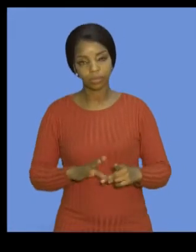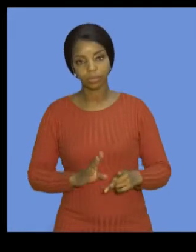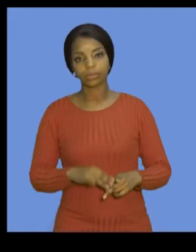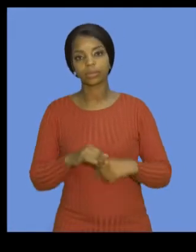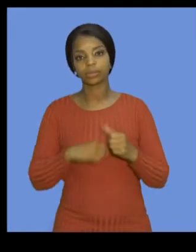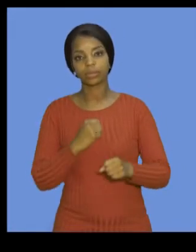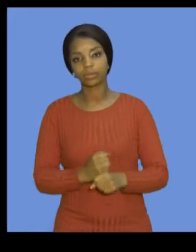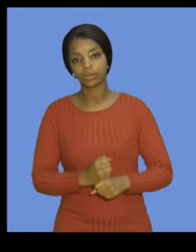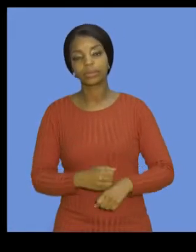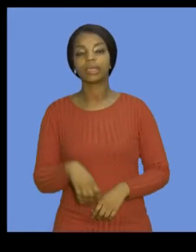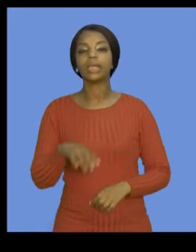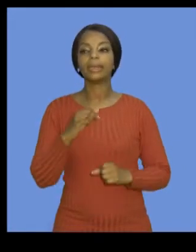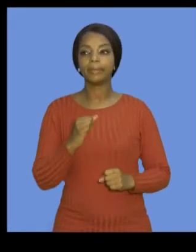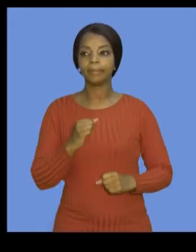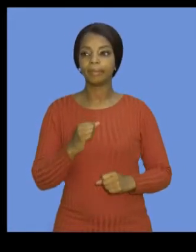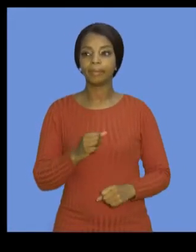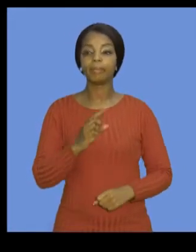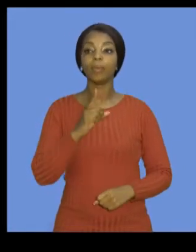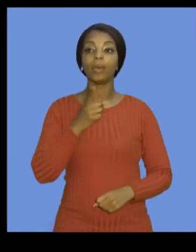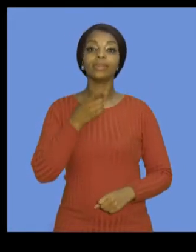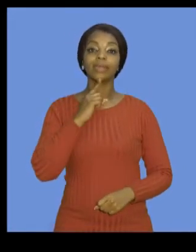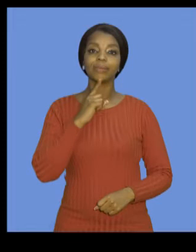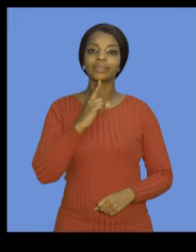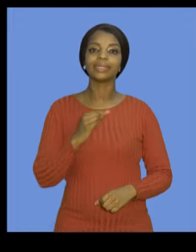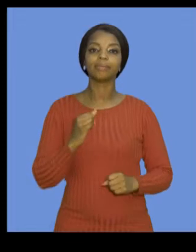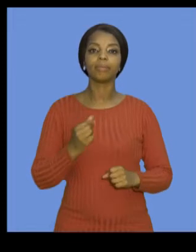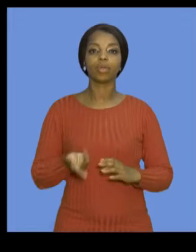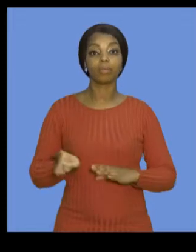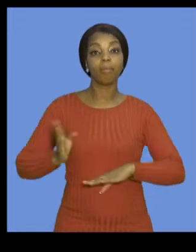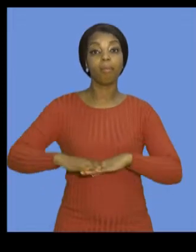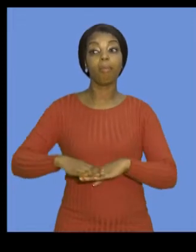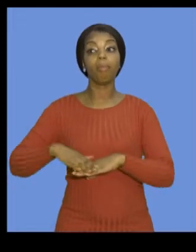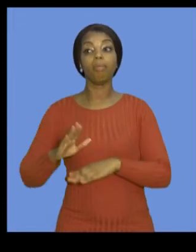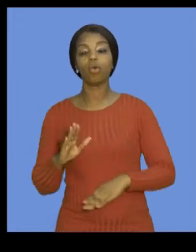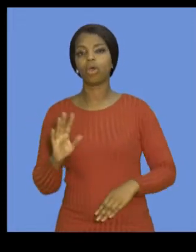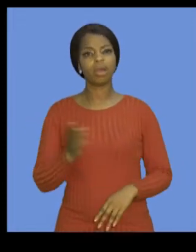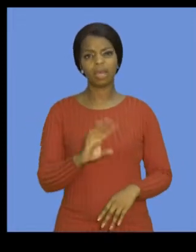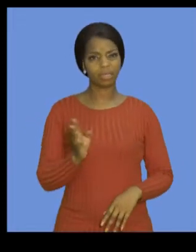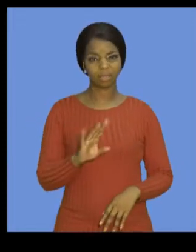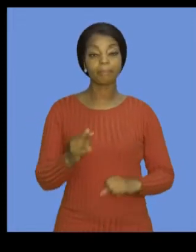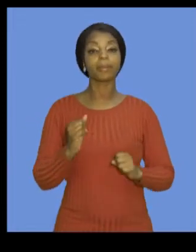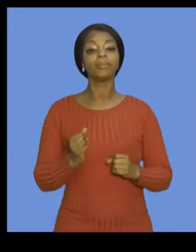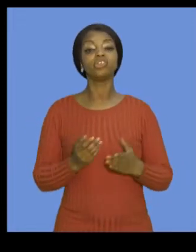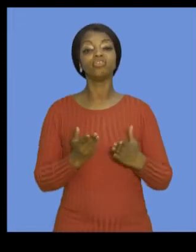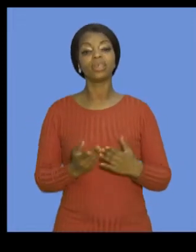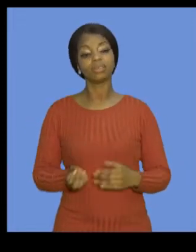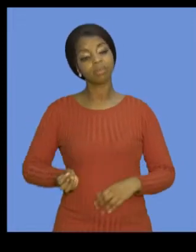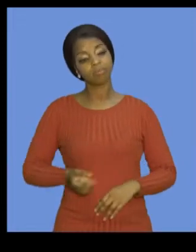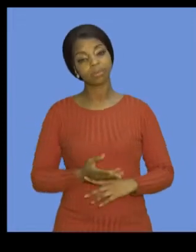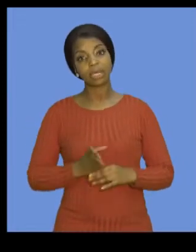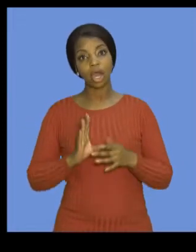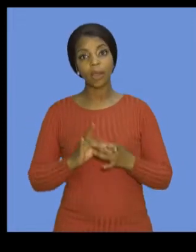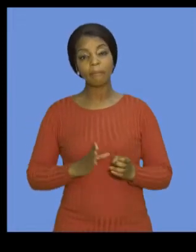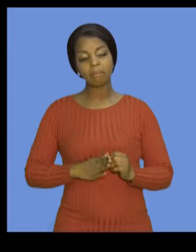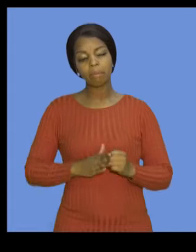be 1,000 Rand. Not 1,000 Rand more. No, the very same amount you saved will still be that same amount. After